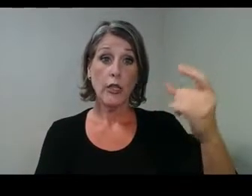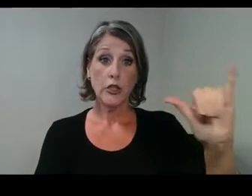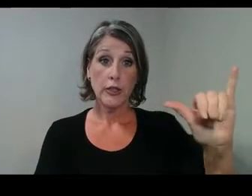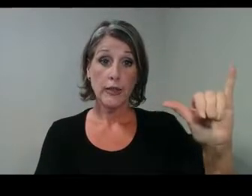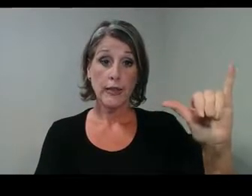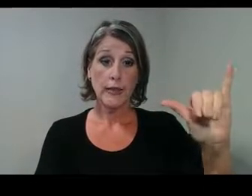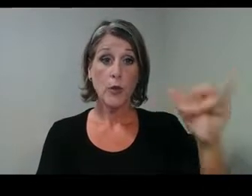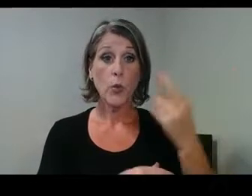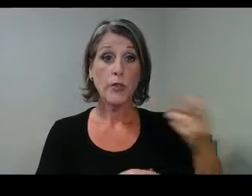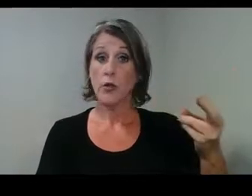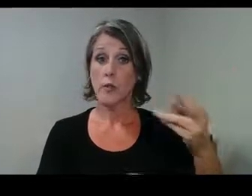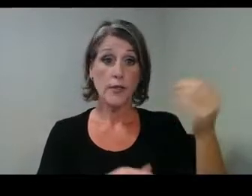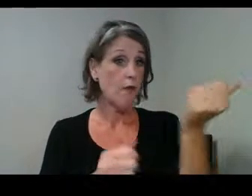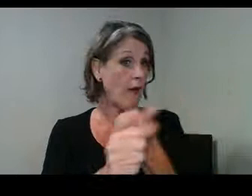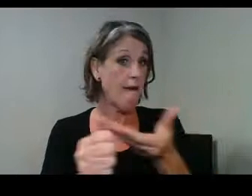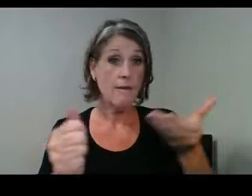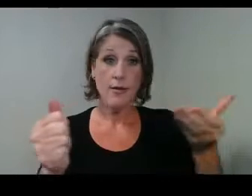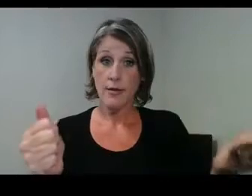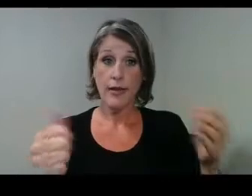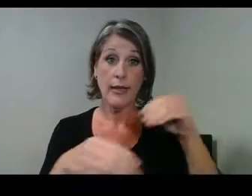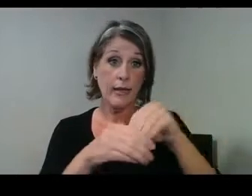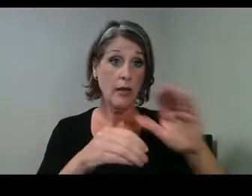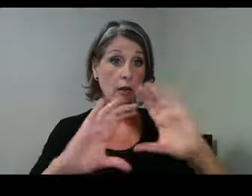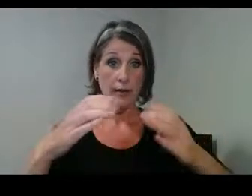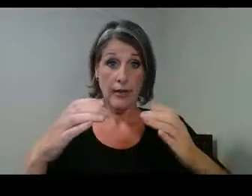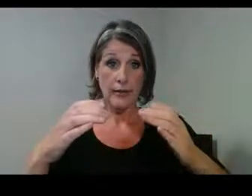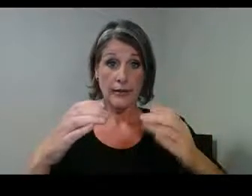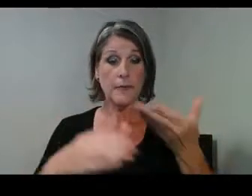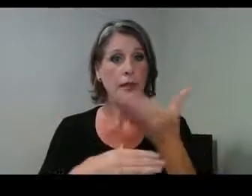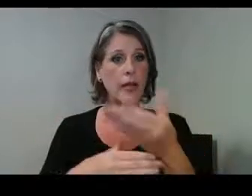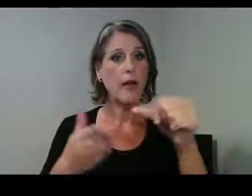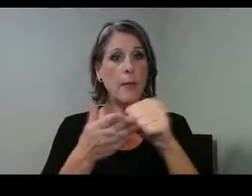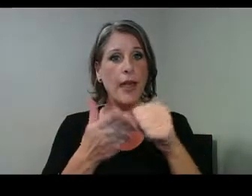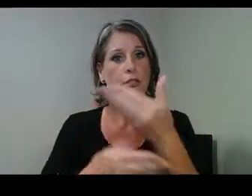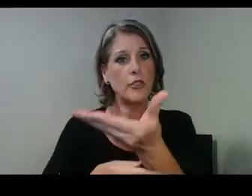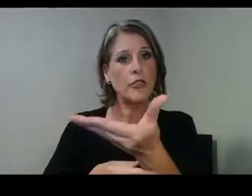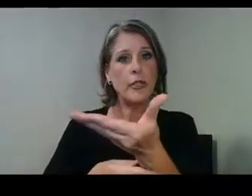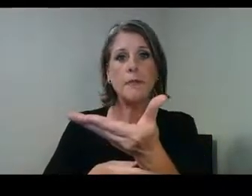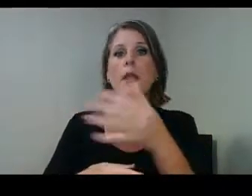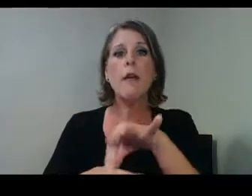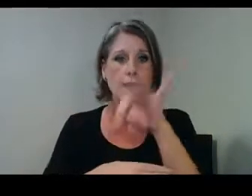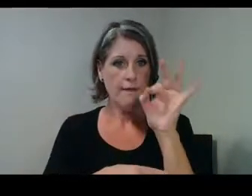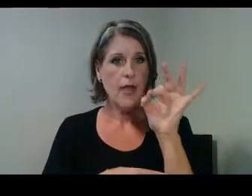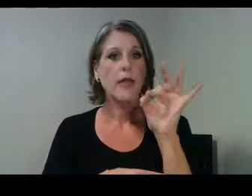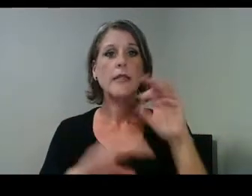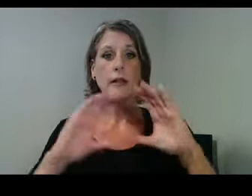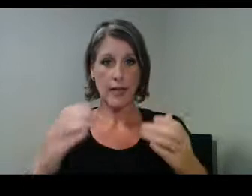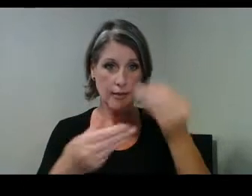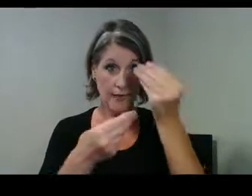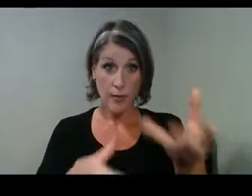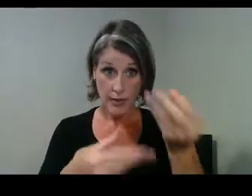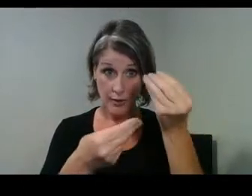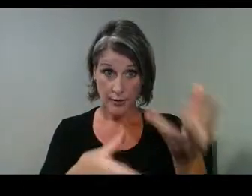for their class. On that Schoology page, you will find class information that they will need to